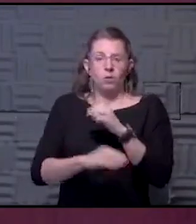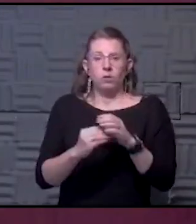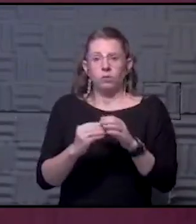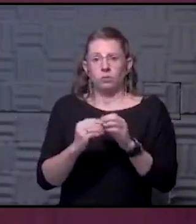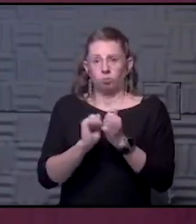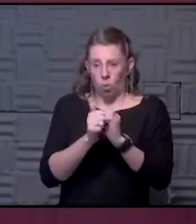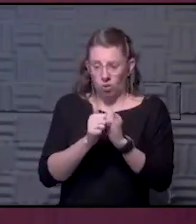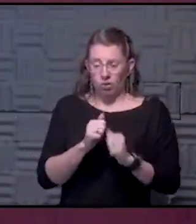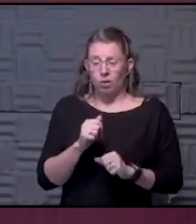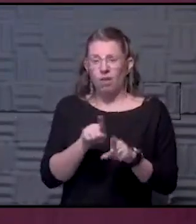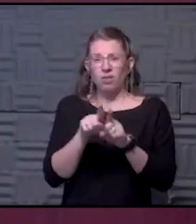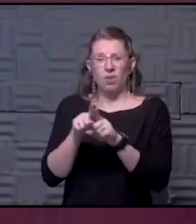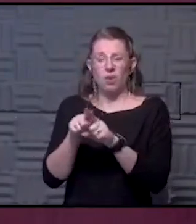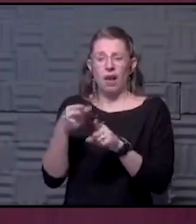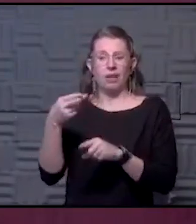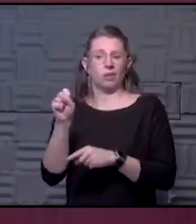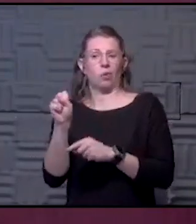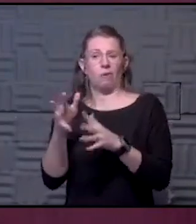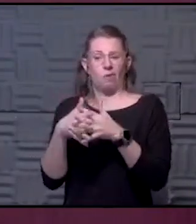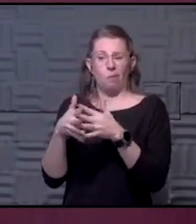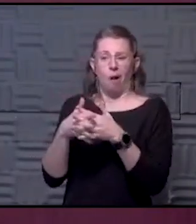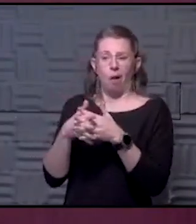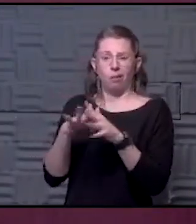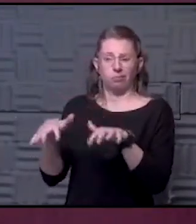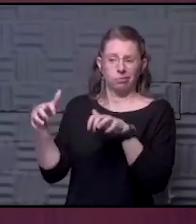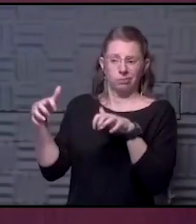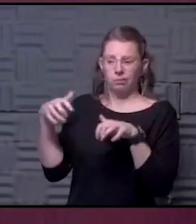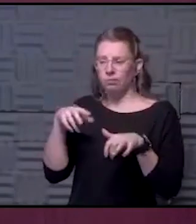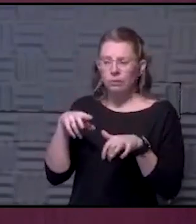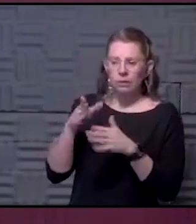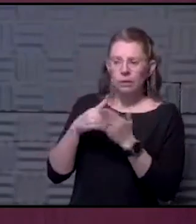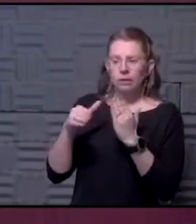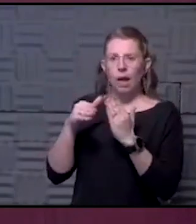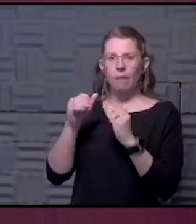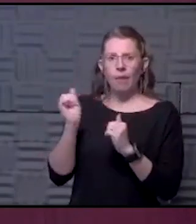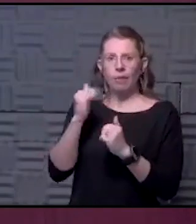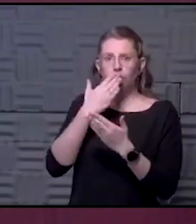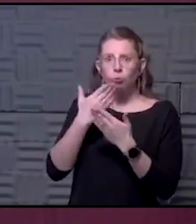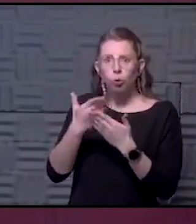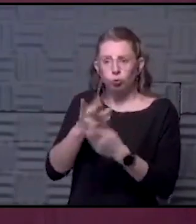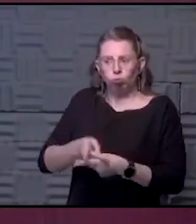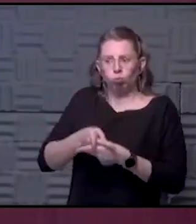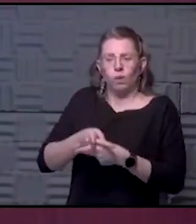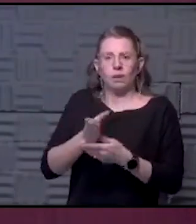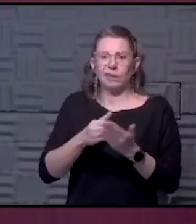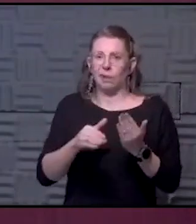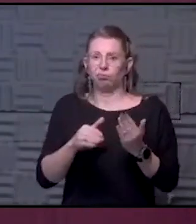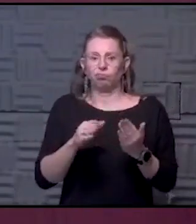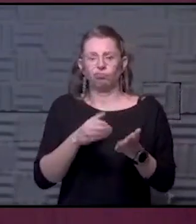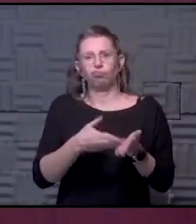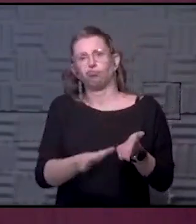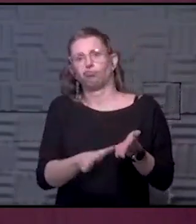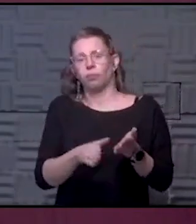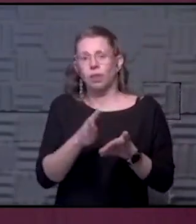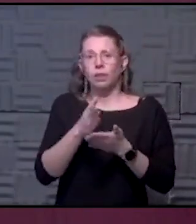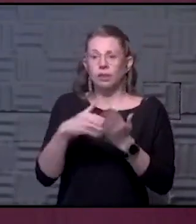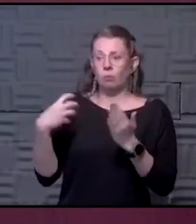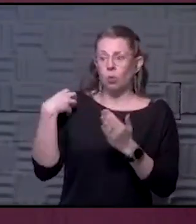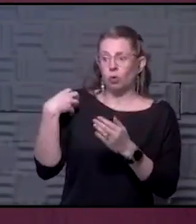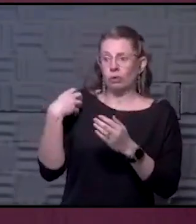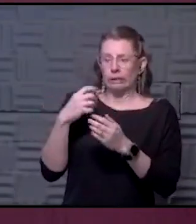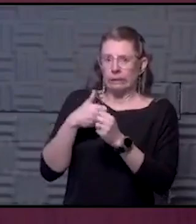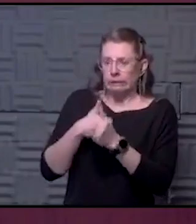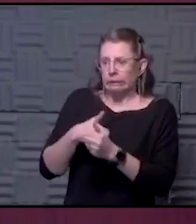covering some of the high school football venues, where you'd see some of the athletes were very good about being careful. Some were not. Some coaches were. Some were